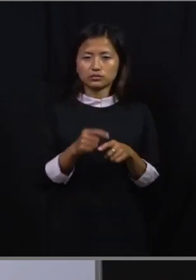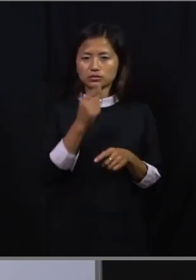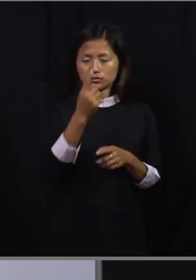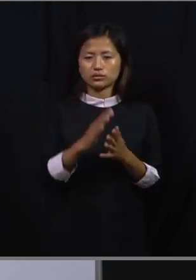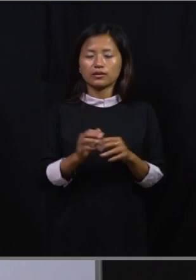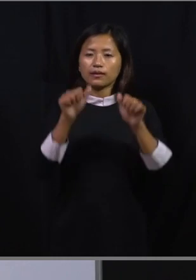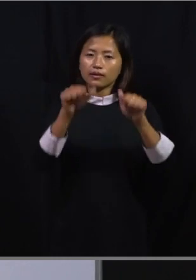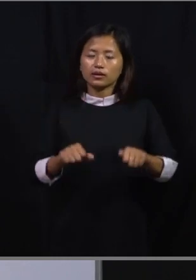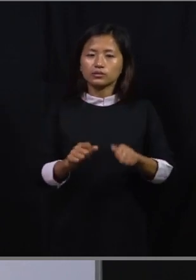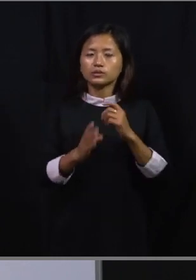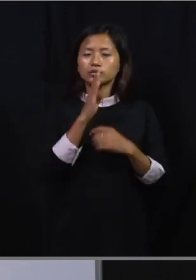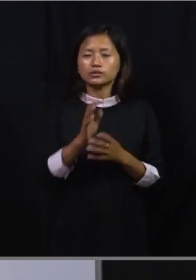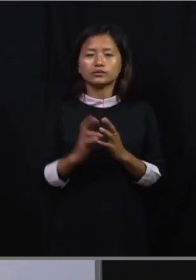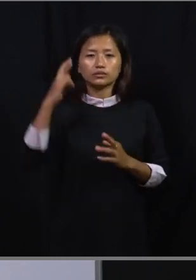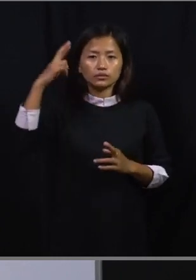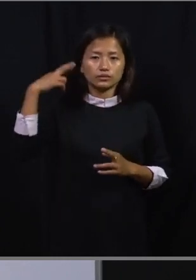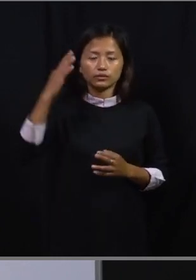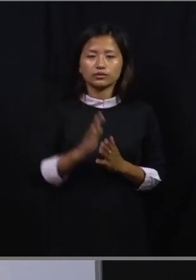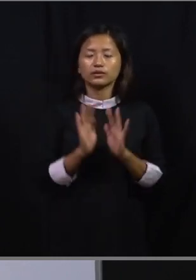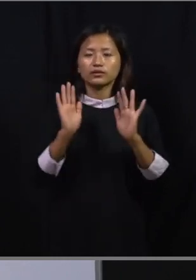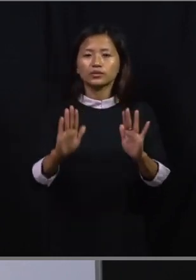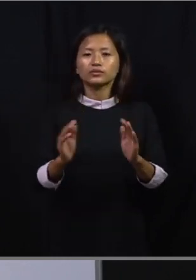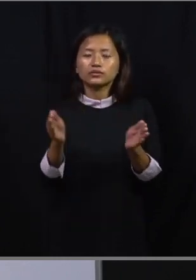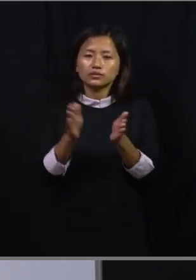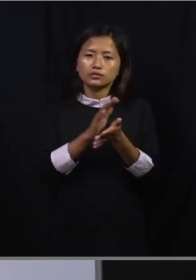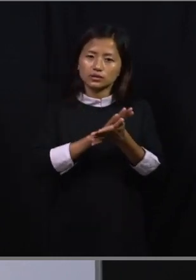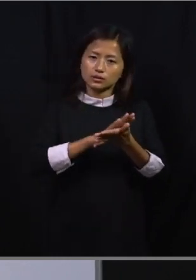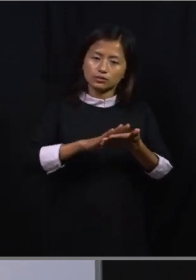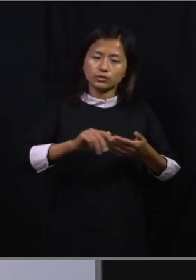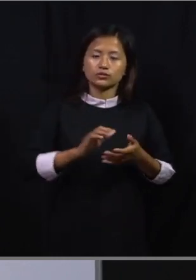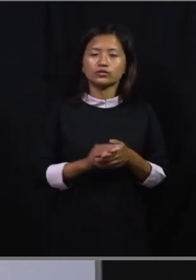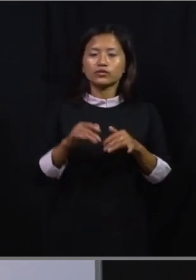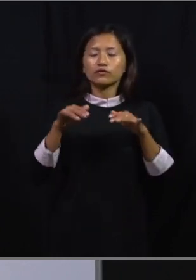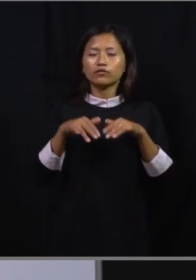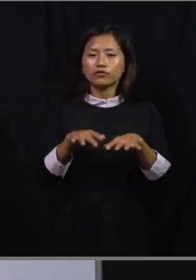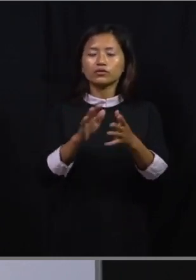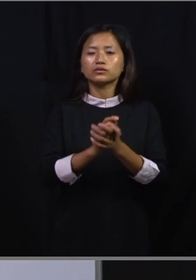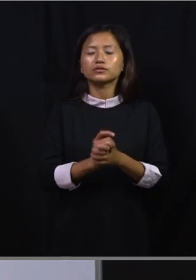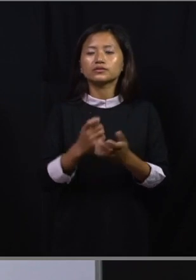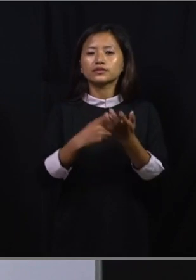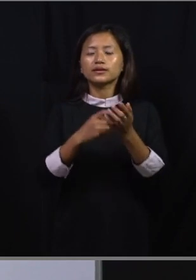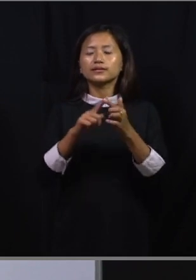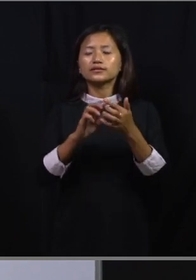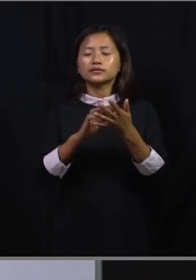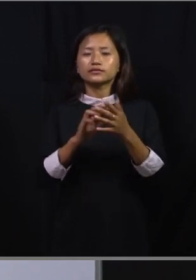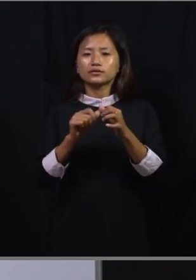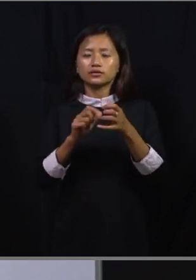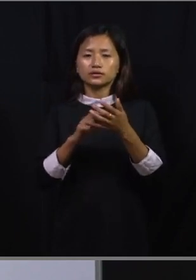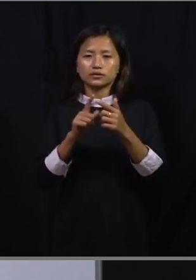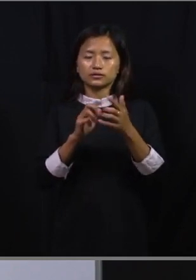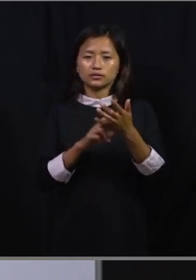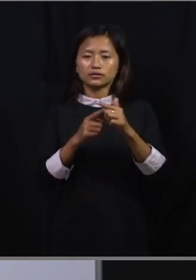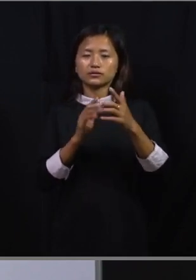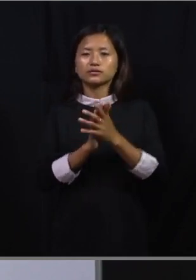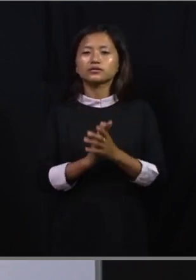be realized, or they will have a smooth flow in the relevance of the non-alignment movement. So